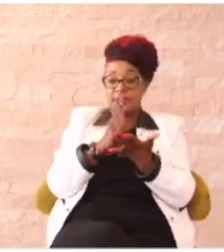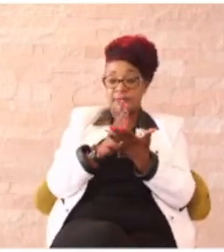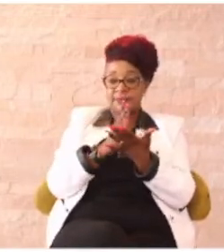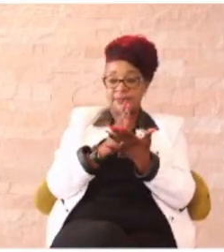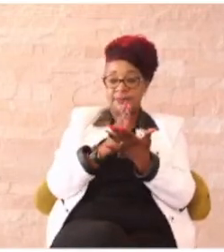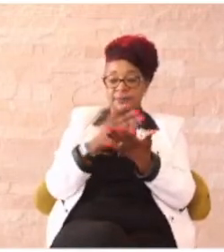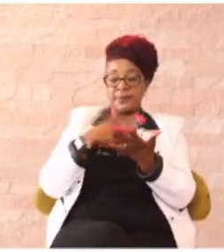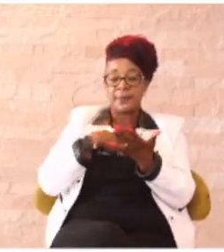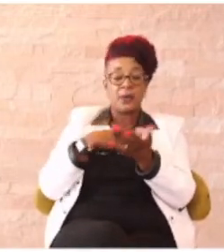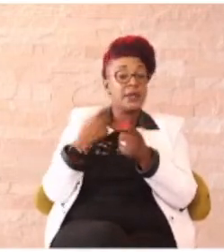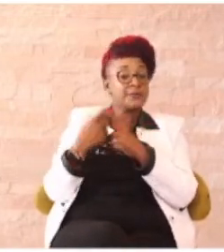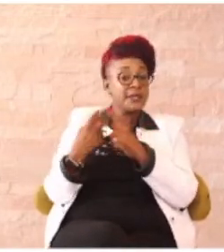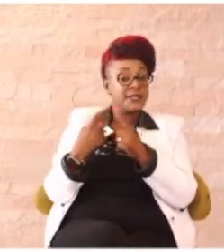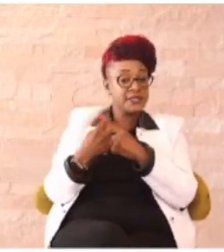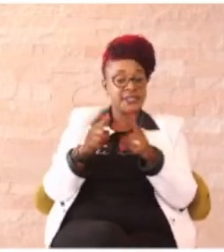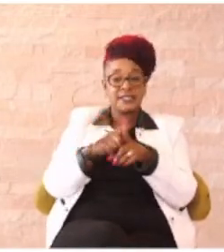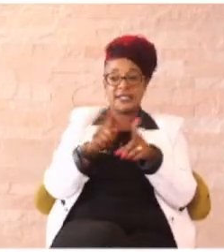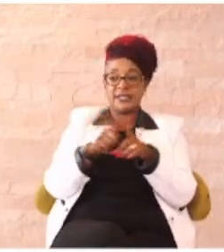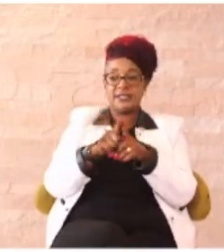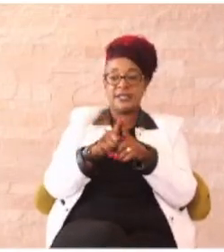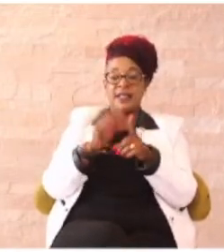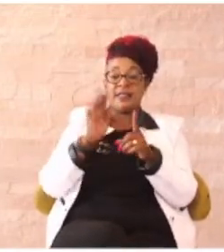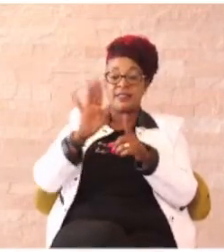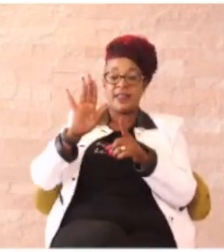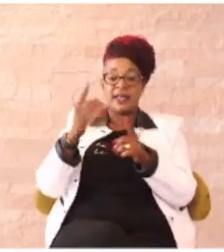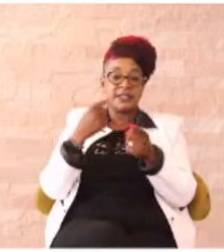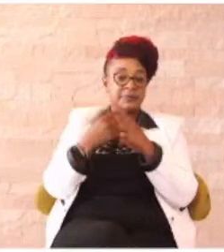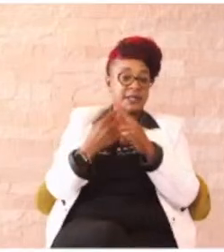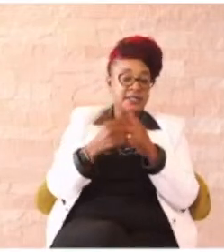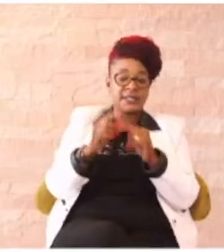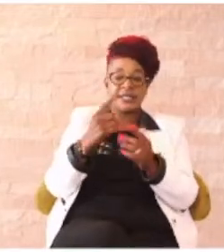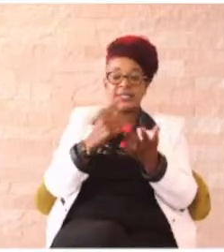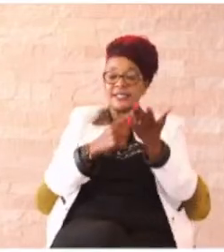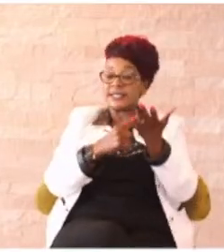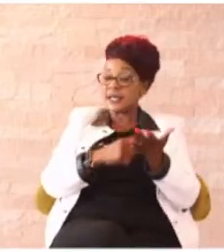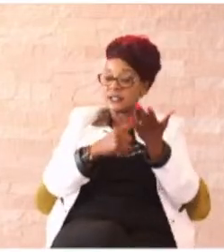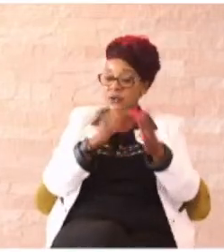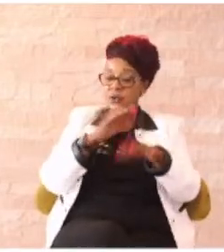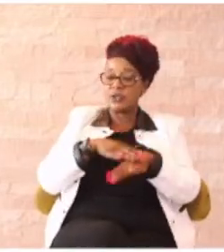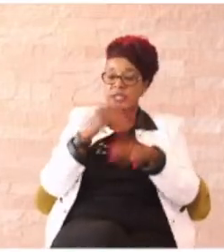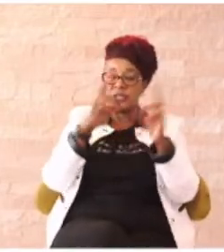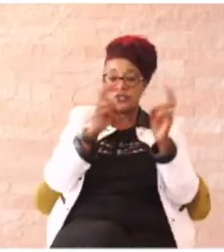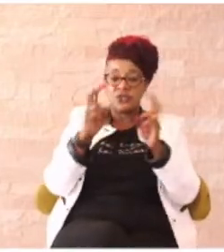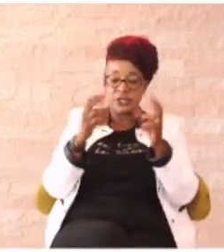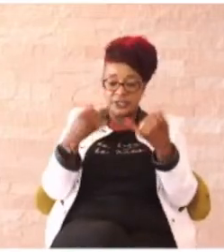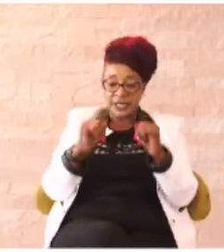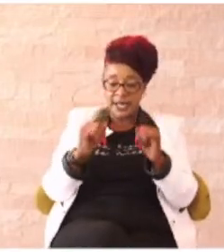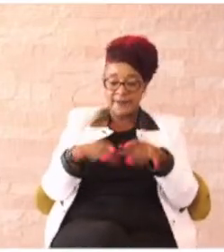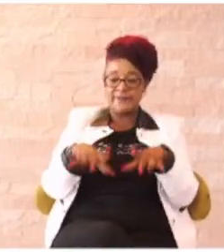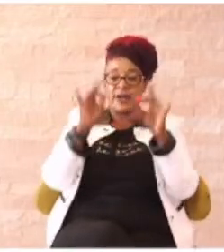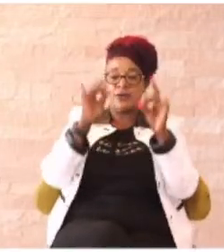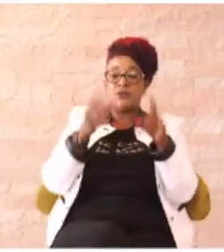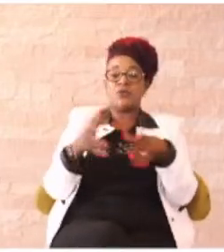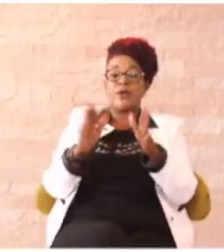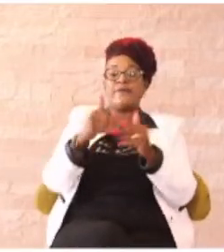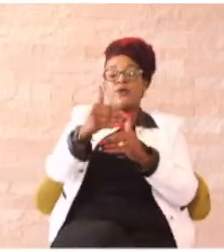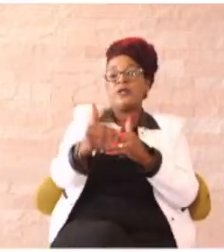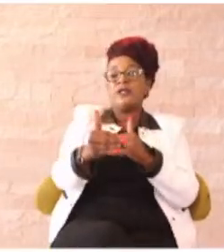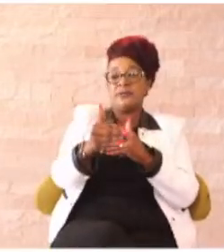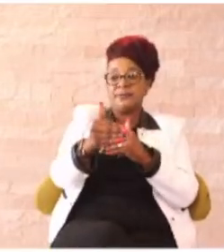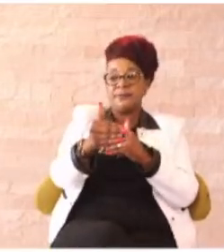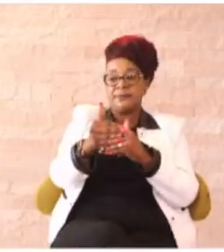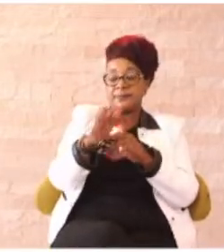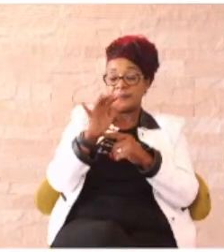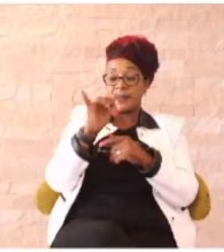our experience and their experience and discussed on issues and look for a way forward. The